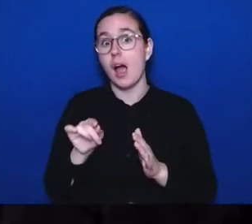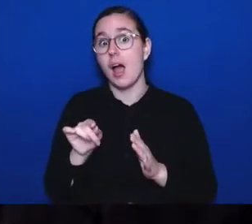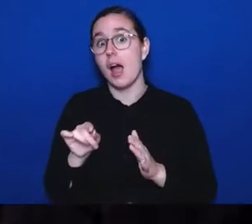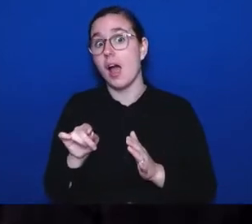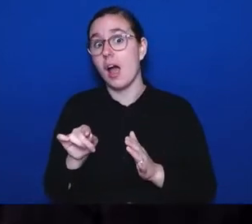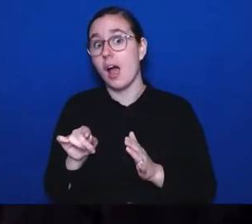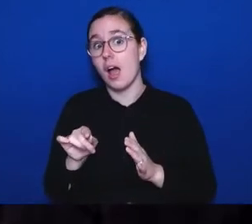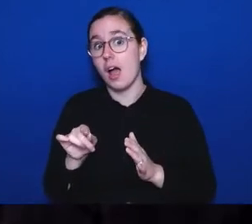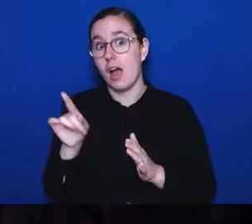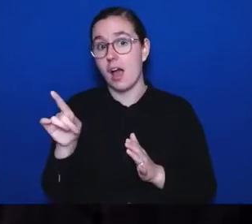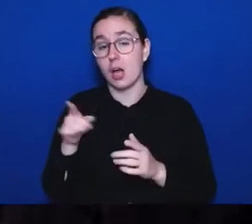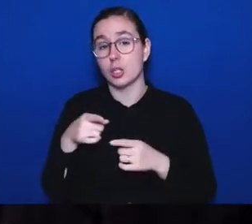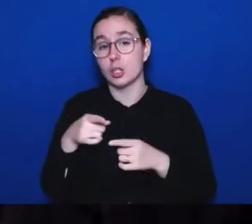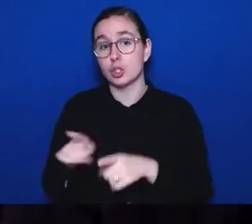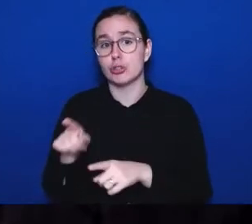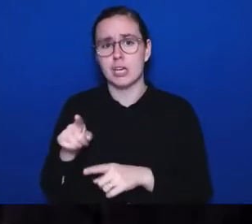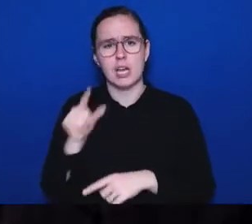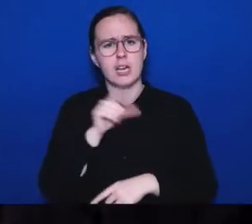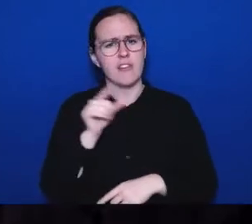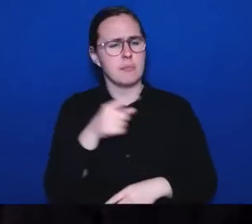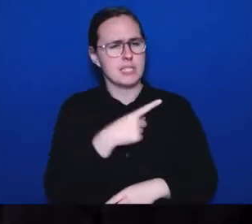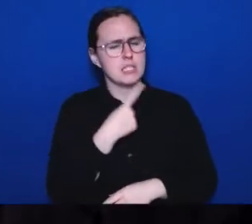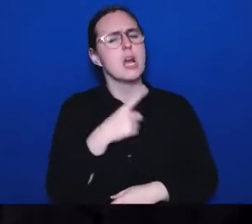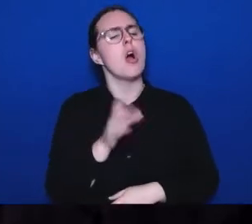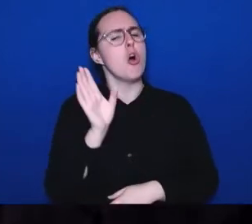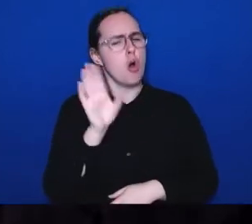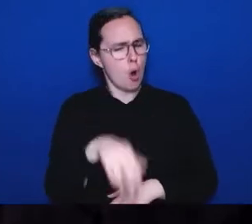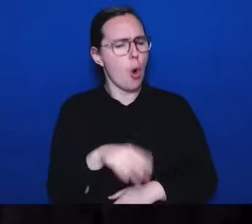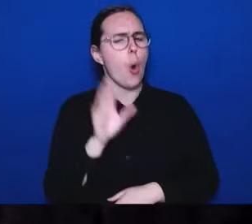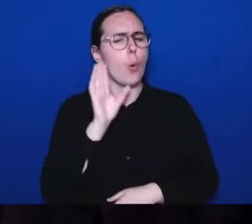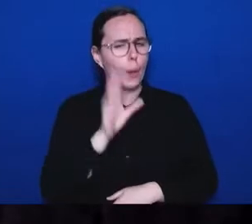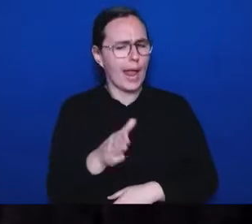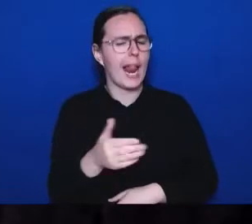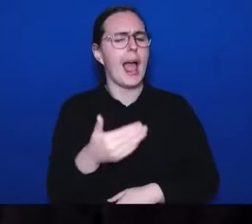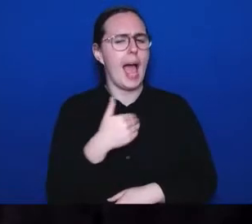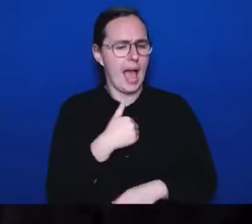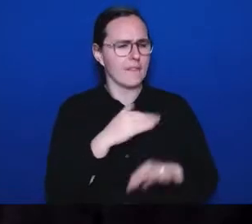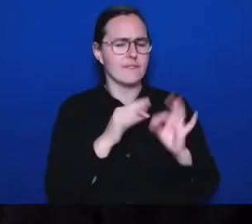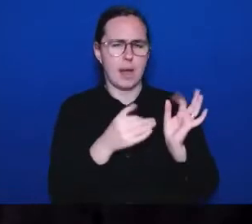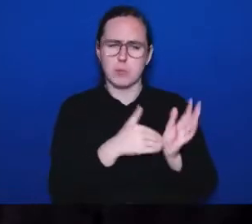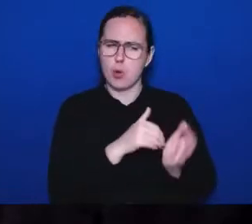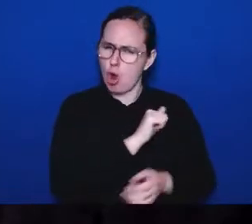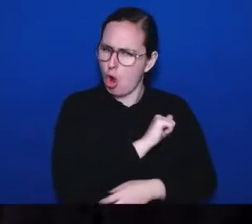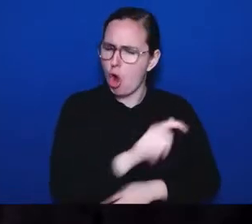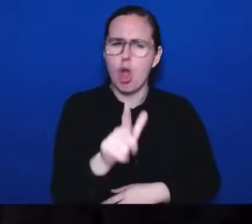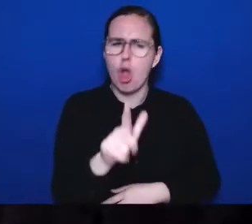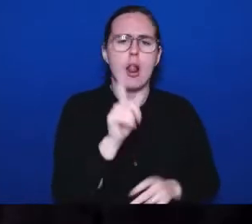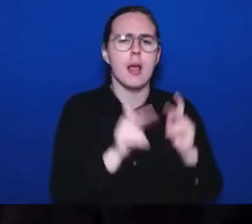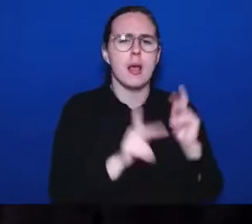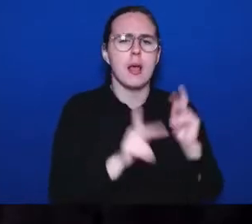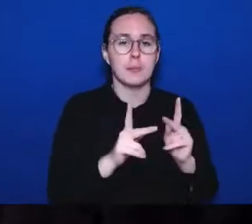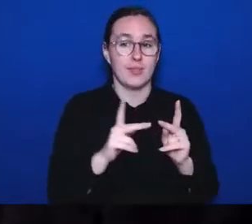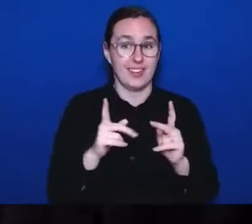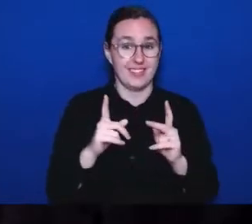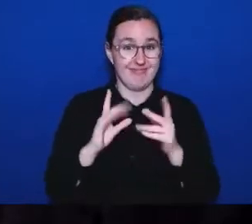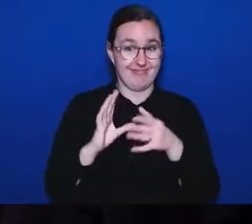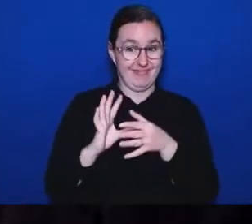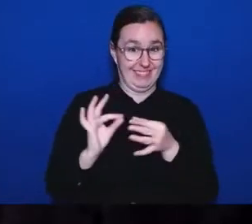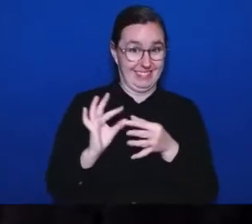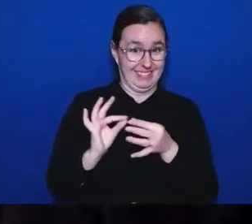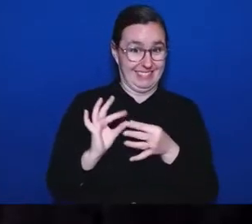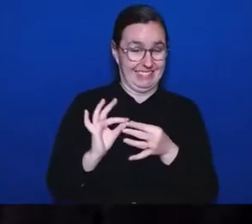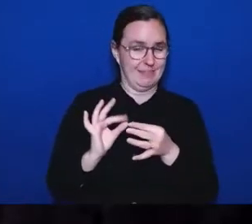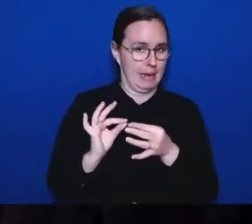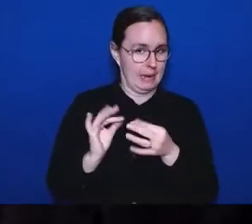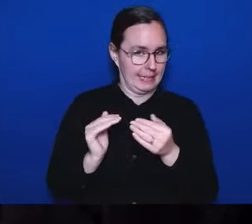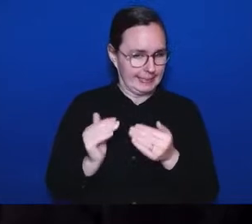a fundamental change, and it's foundational to all the other things we're going to do. One, rostering systems treat people